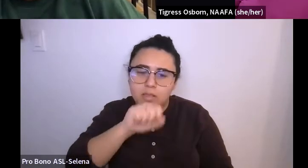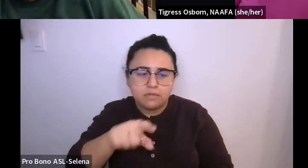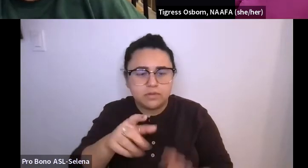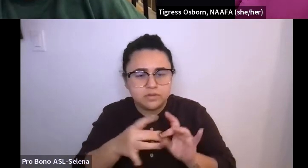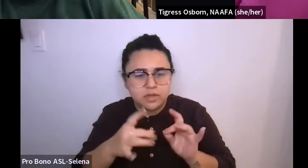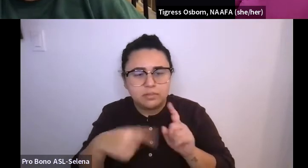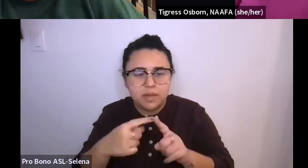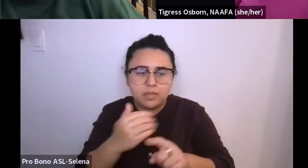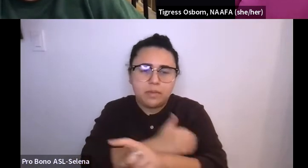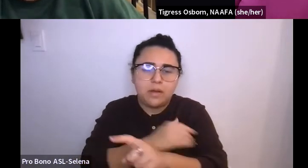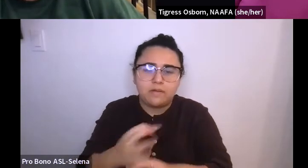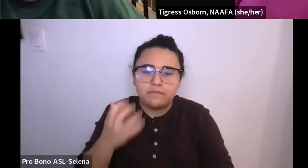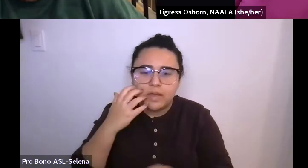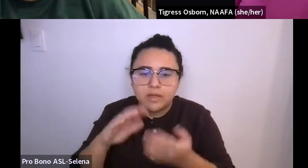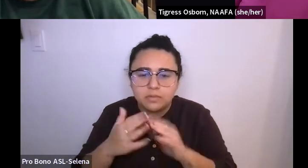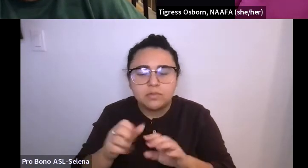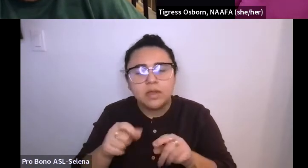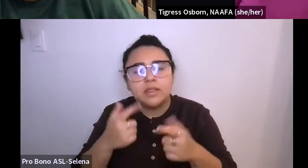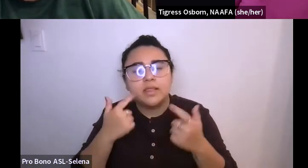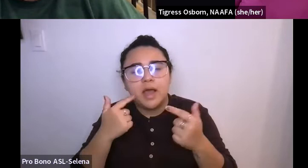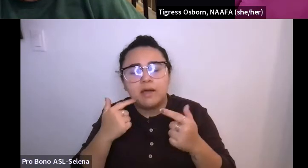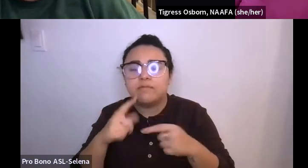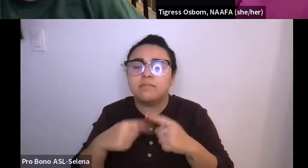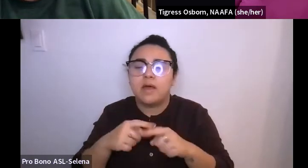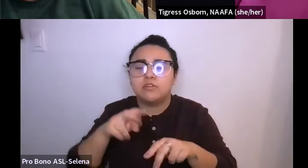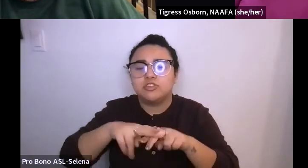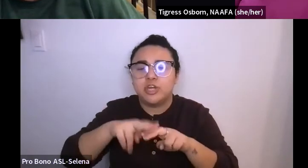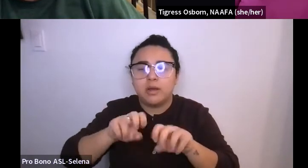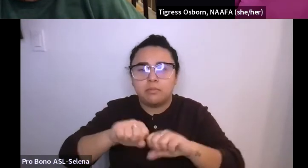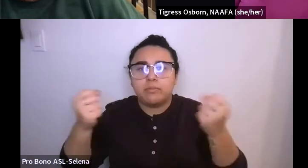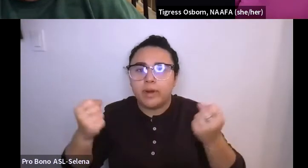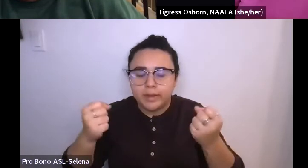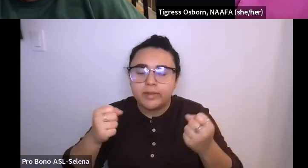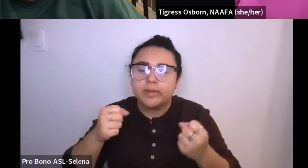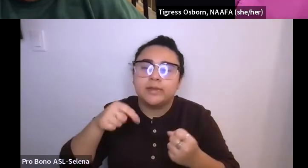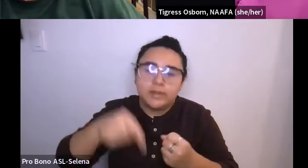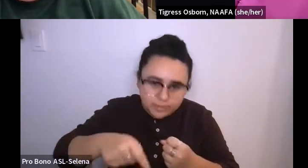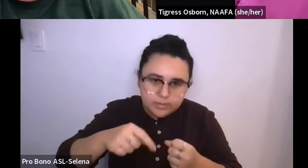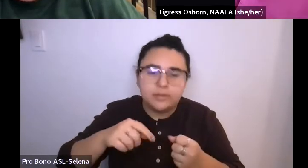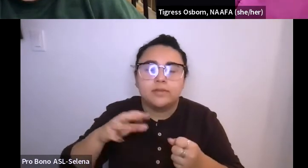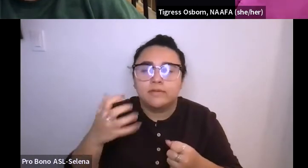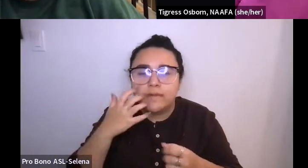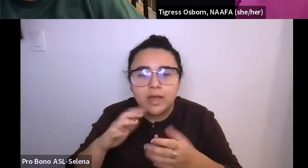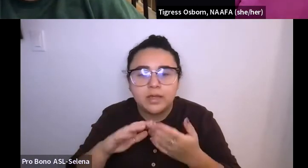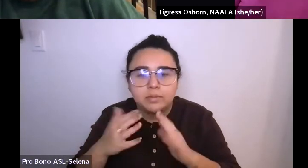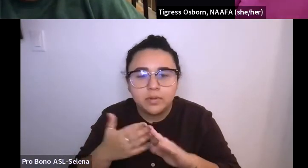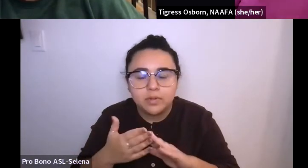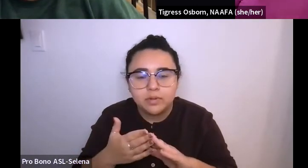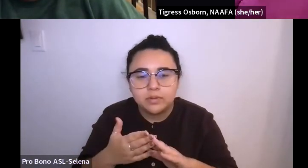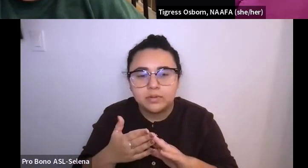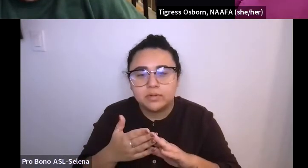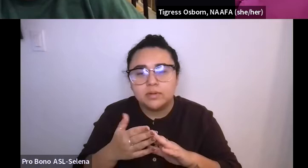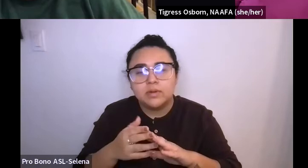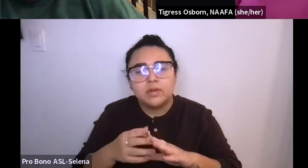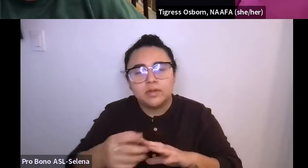chair in fat community. But I also heard what you said about not being able to do the comedy you want in front of folks who